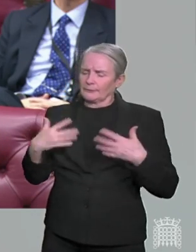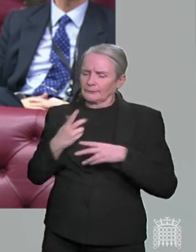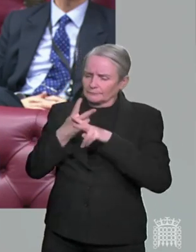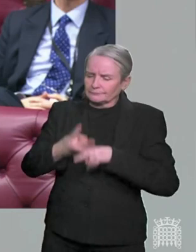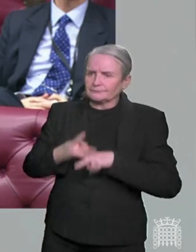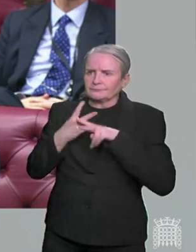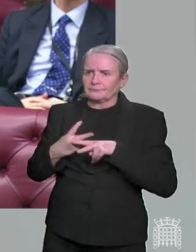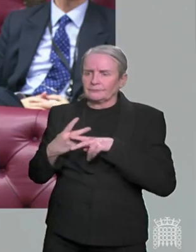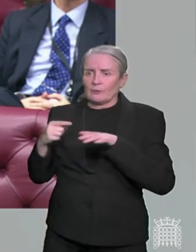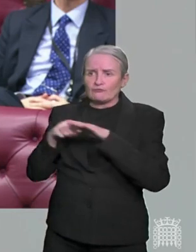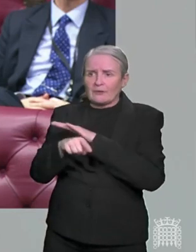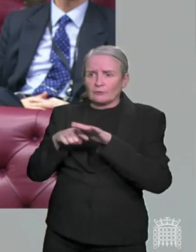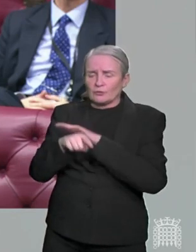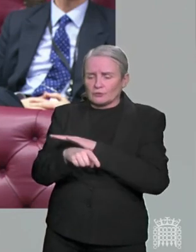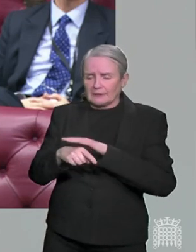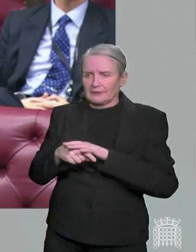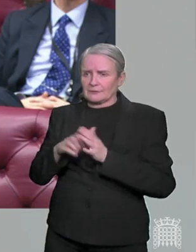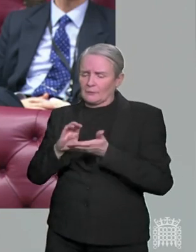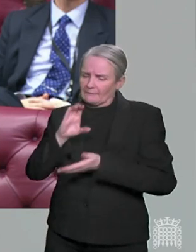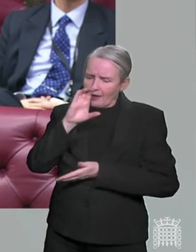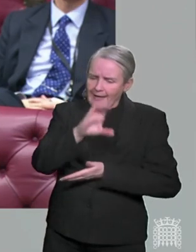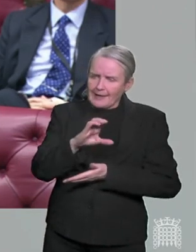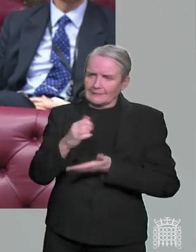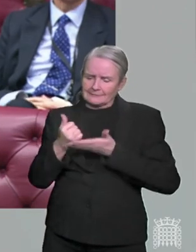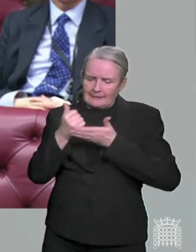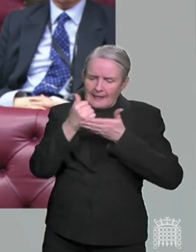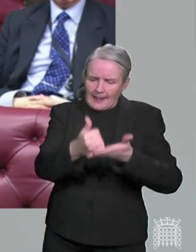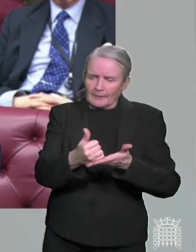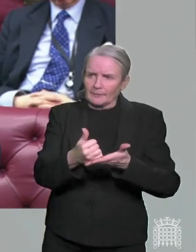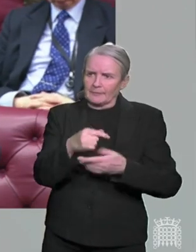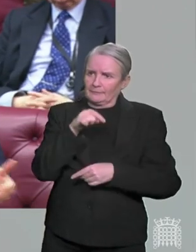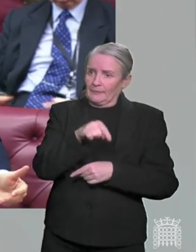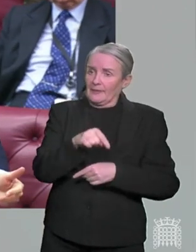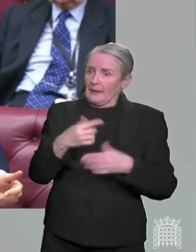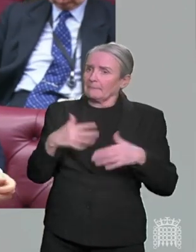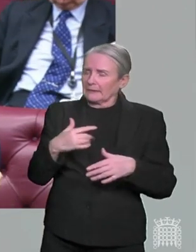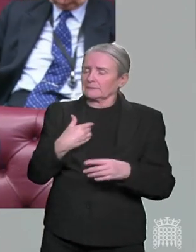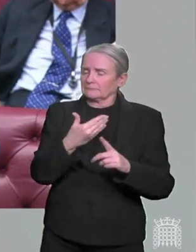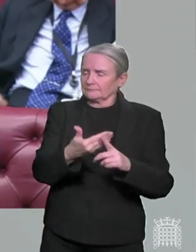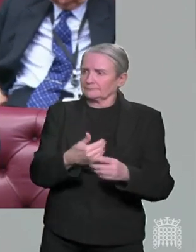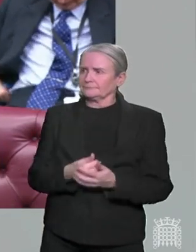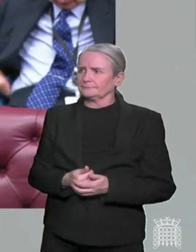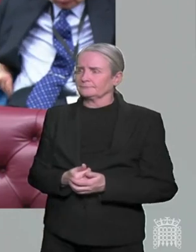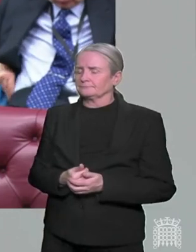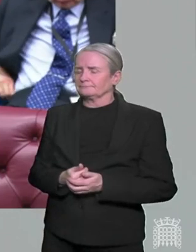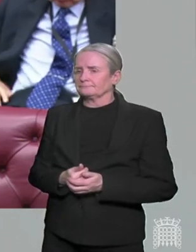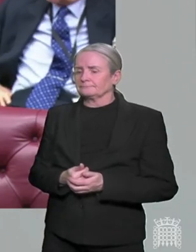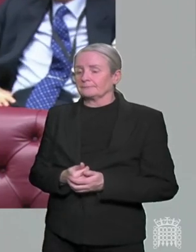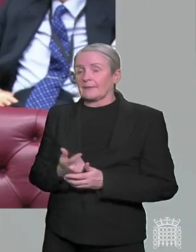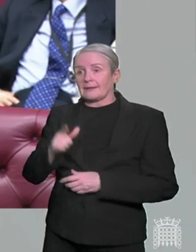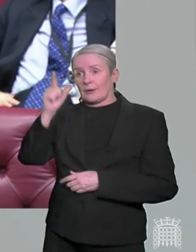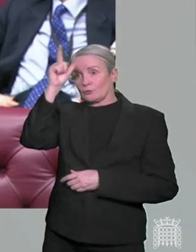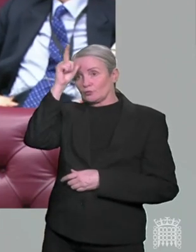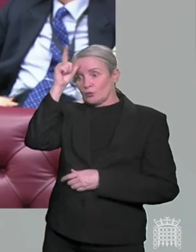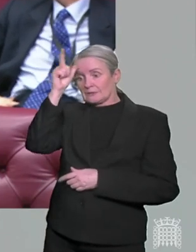of aid and assistance to help them with the job that they have done. But I think the crucial thing, as he says, is to help work with the Jordanians,